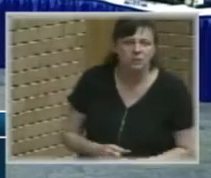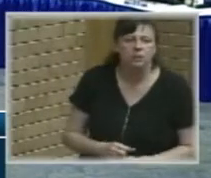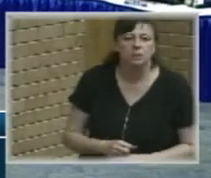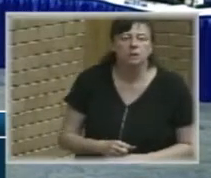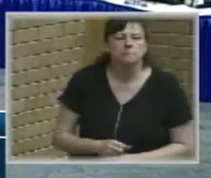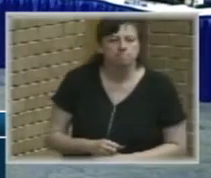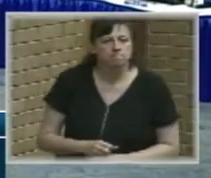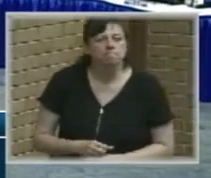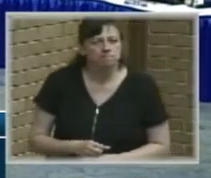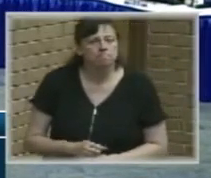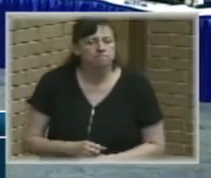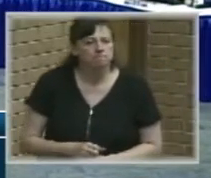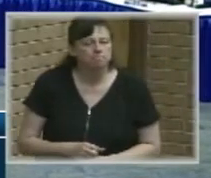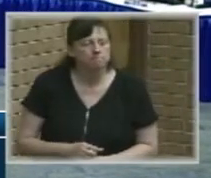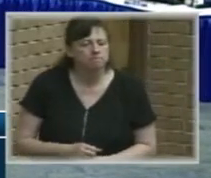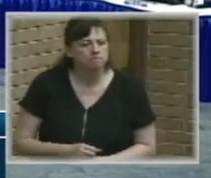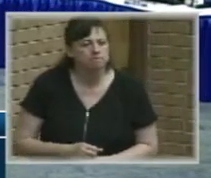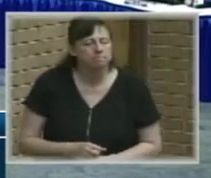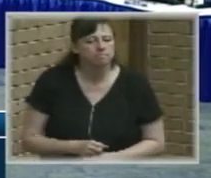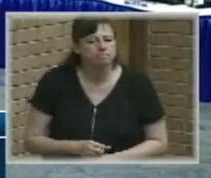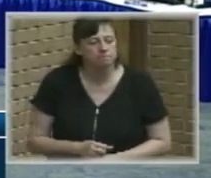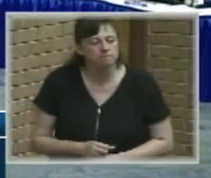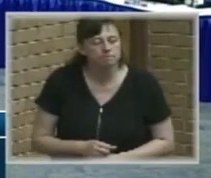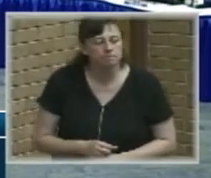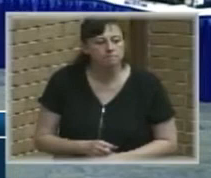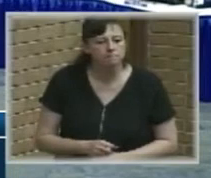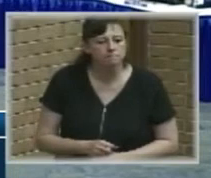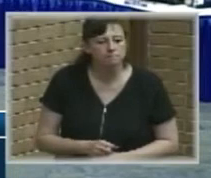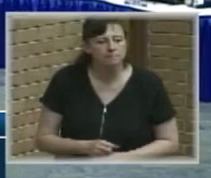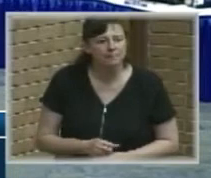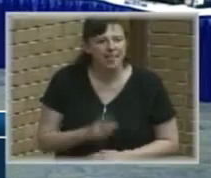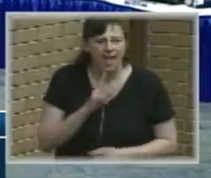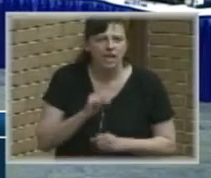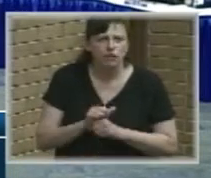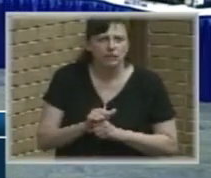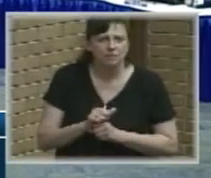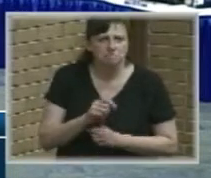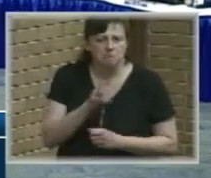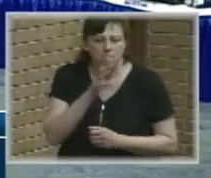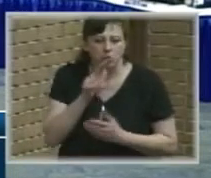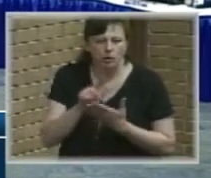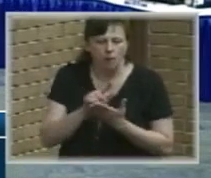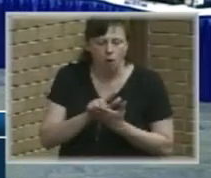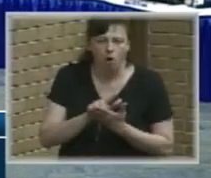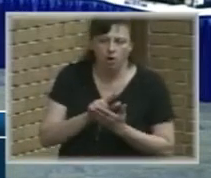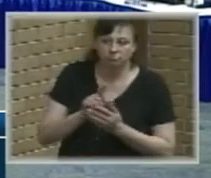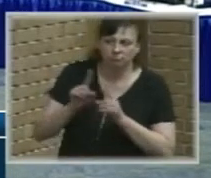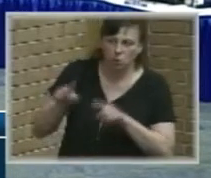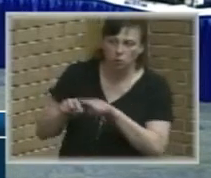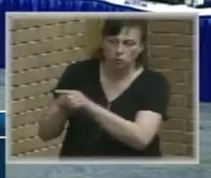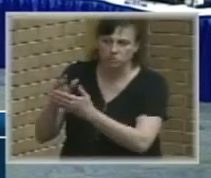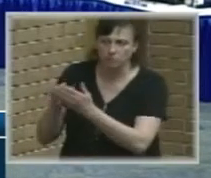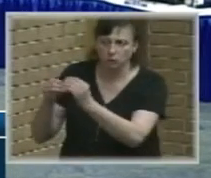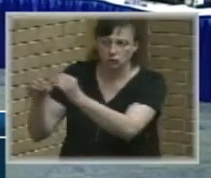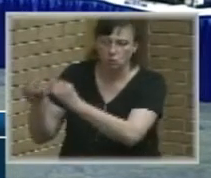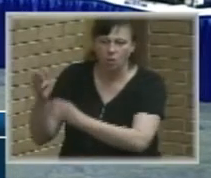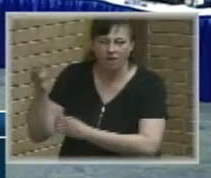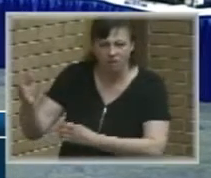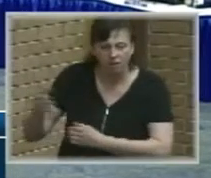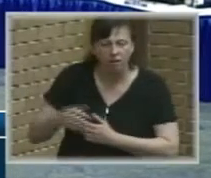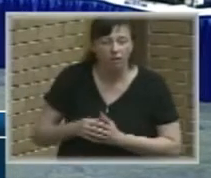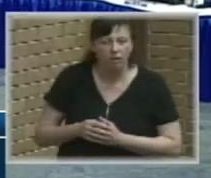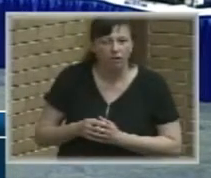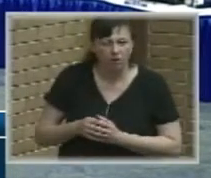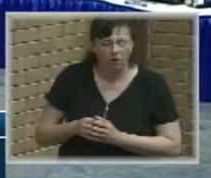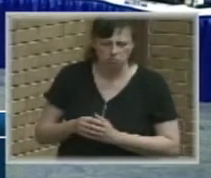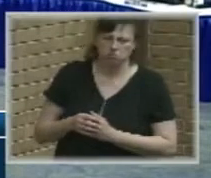and interesting thing, actually, my mother-in-law goes there. My wife takes her there, and we live right around the corner, so it was very convenient. And when